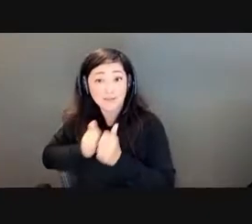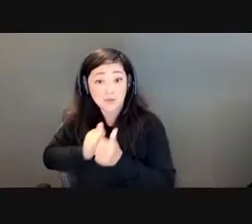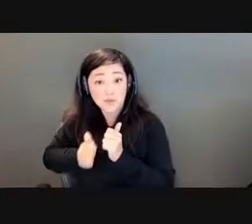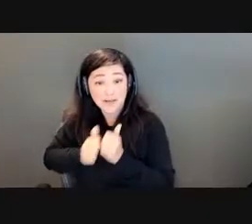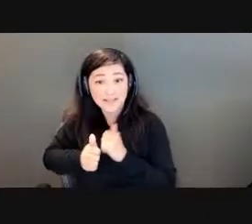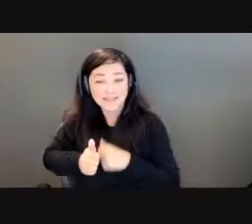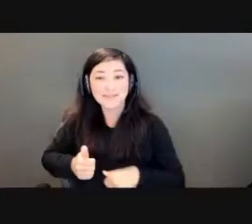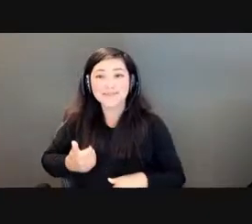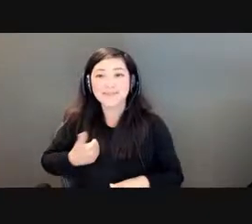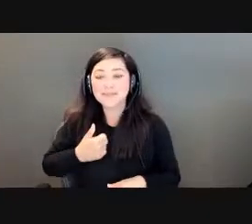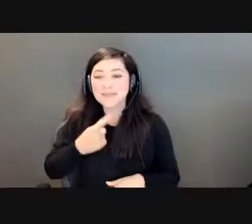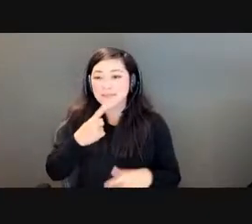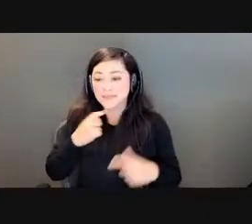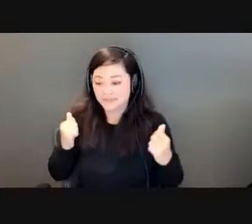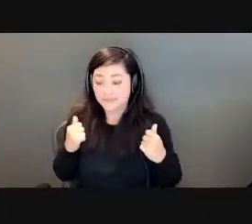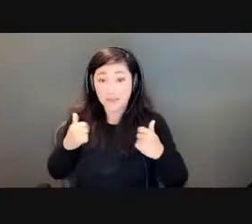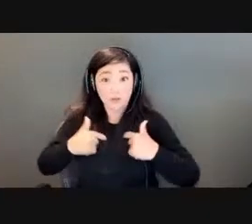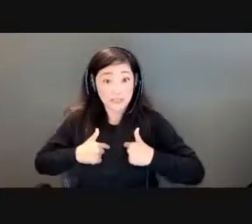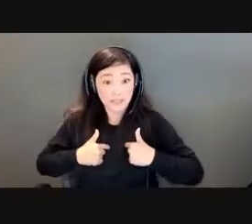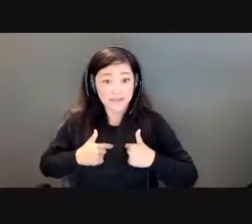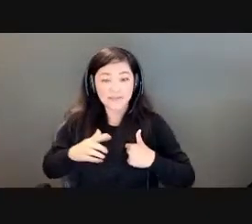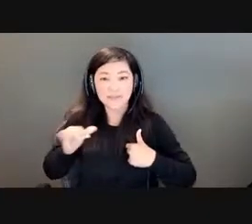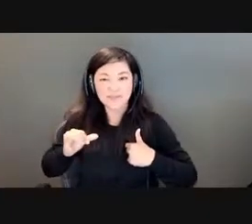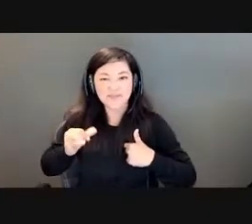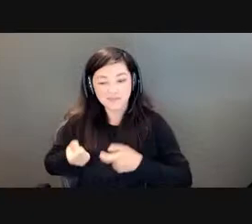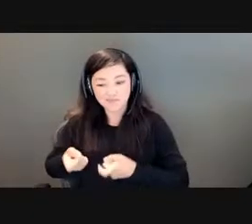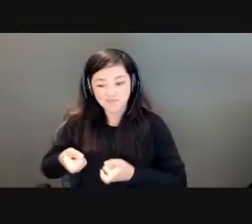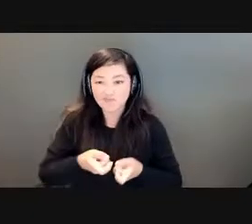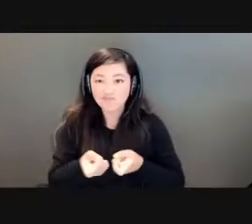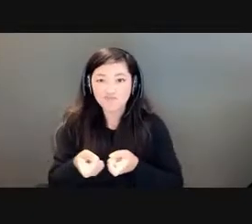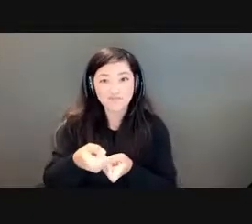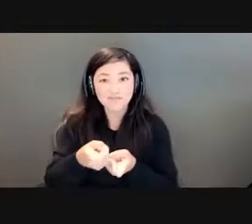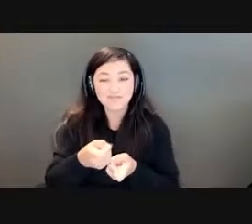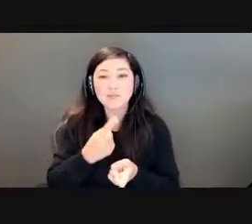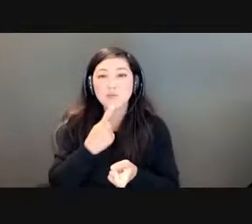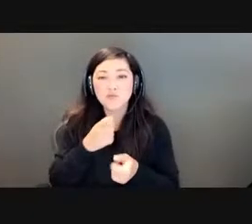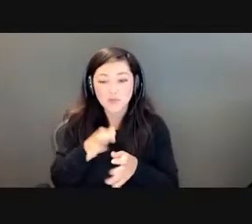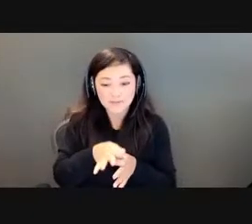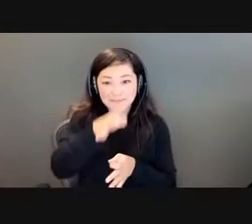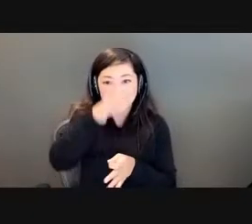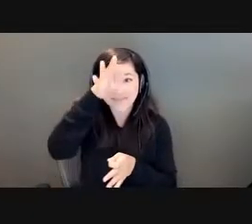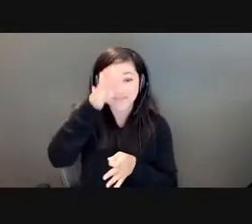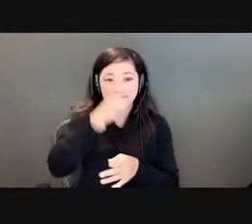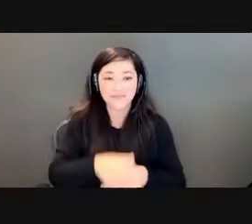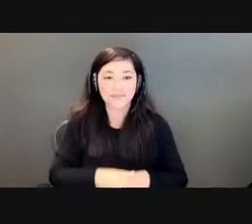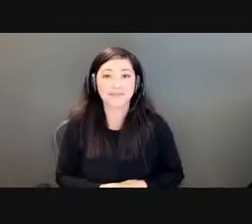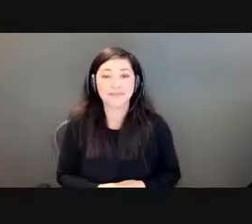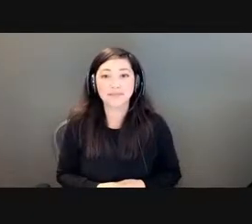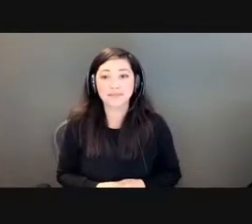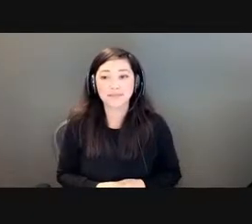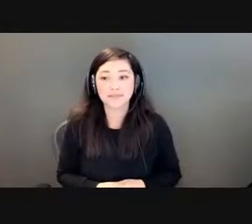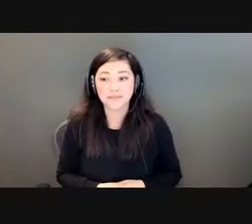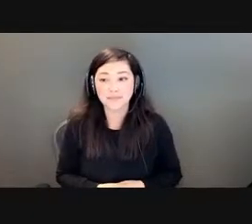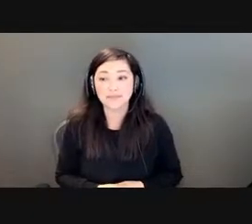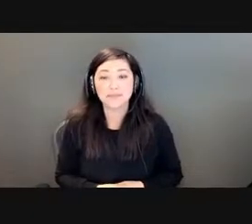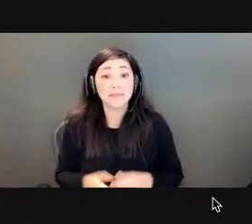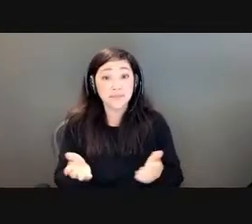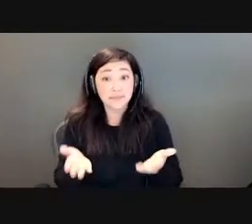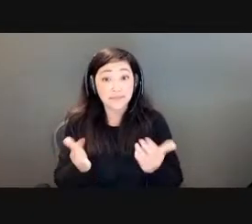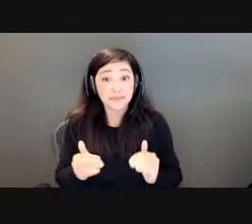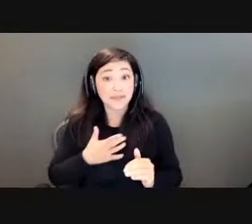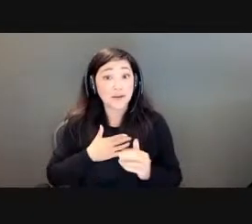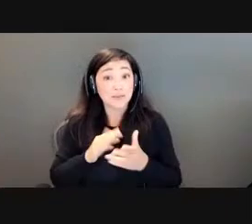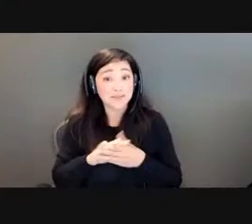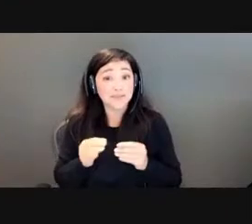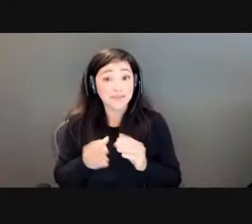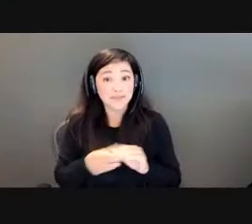I'm wearing a red jacket and going around a red ski gate. The next slide is titled My Story, and